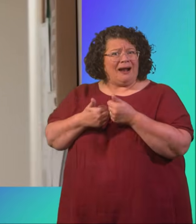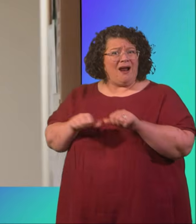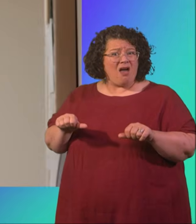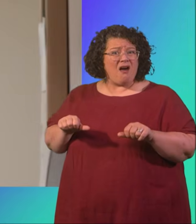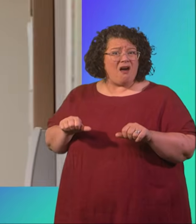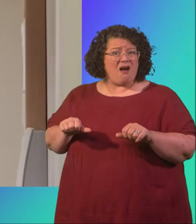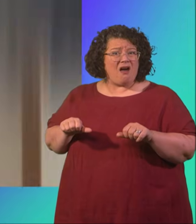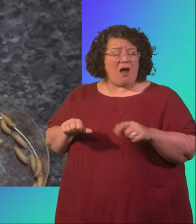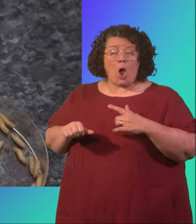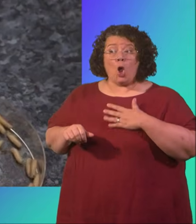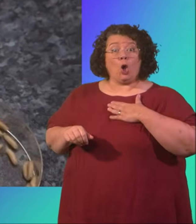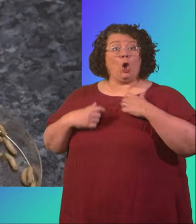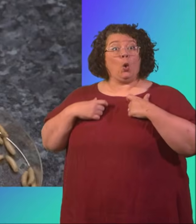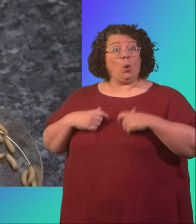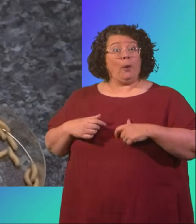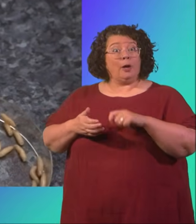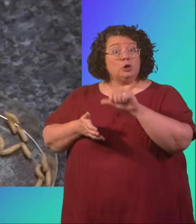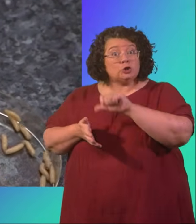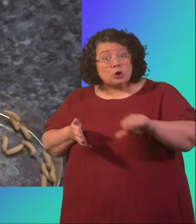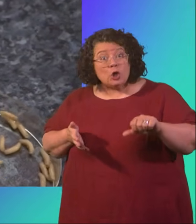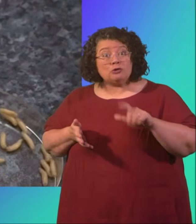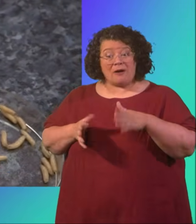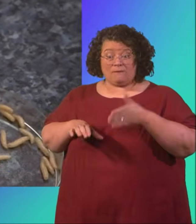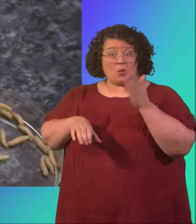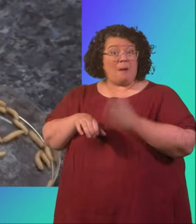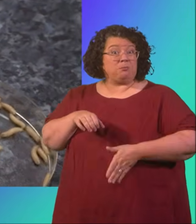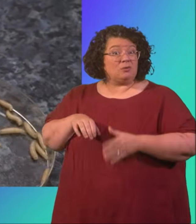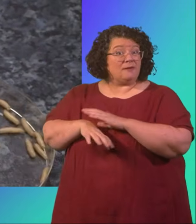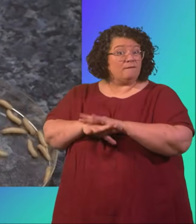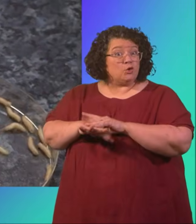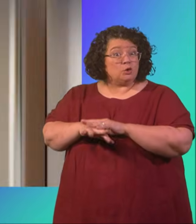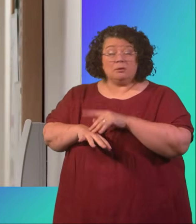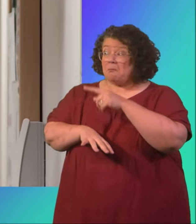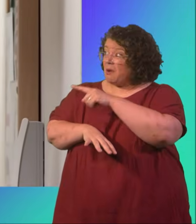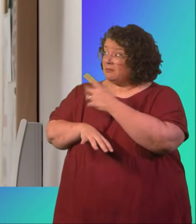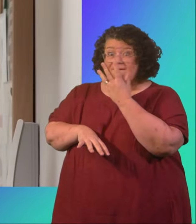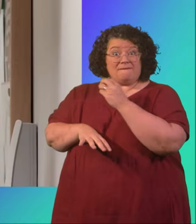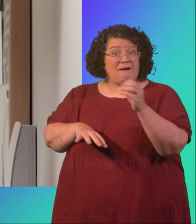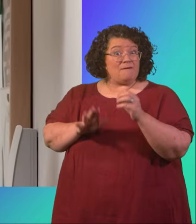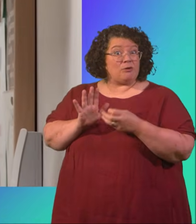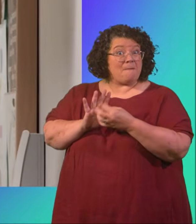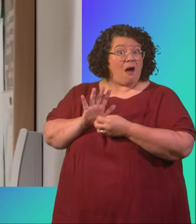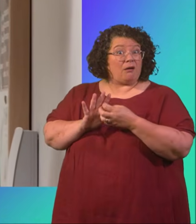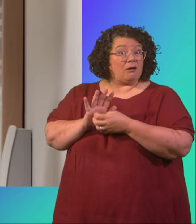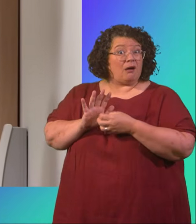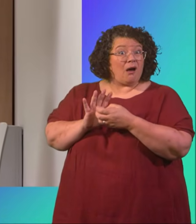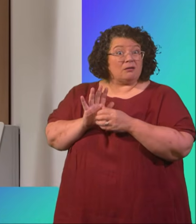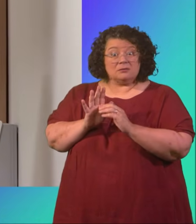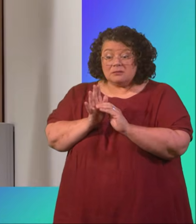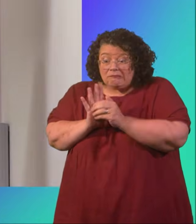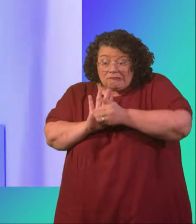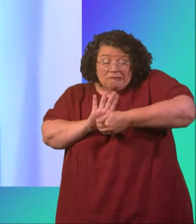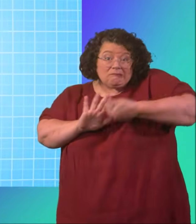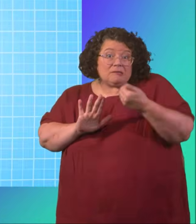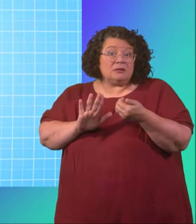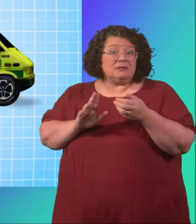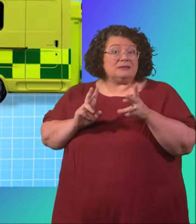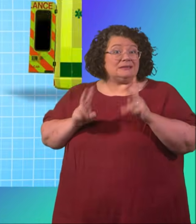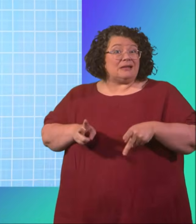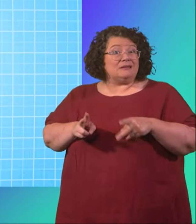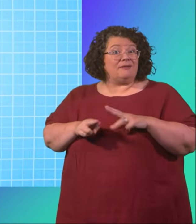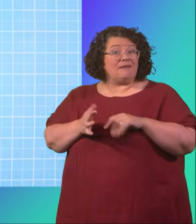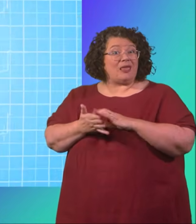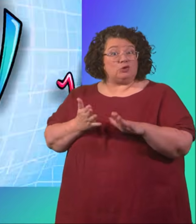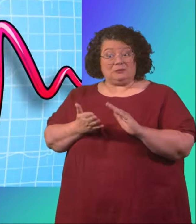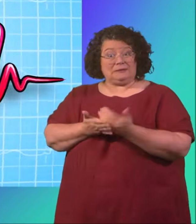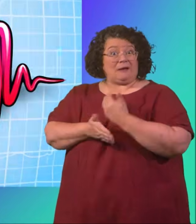to amputate a foot, 500 blind, tiny, legless surgeons are able to eat only the dead flesh and therefore save the